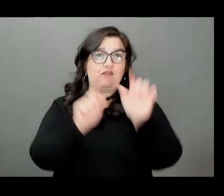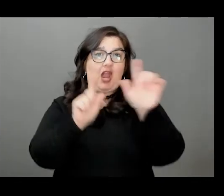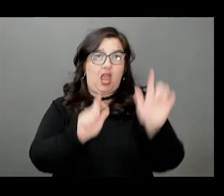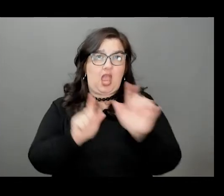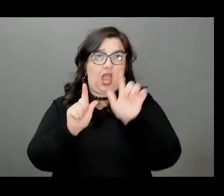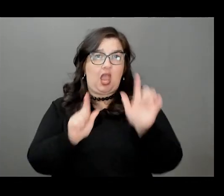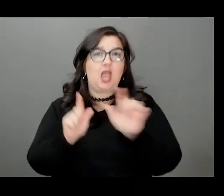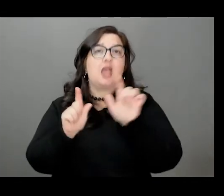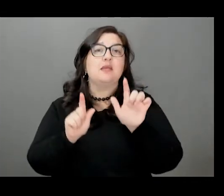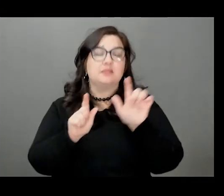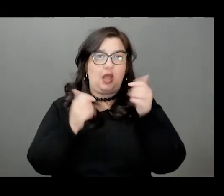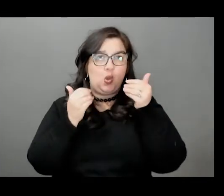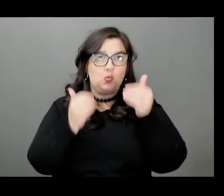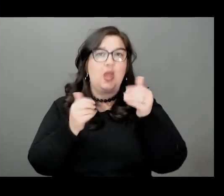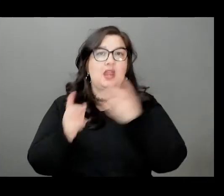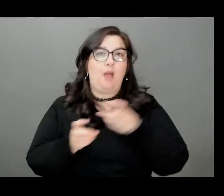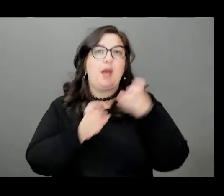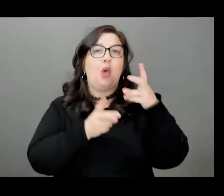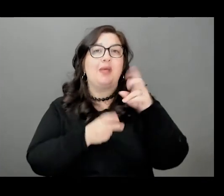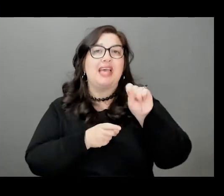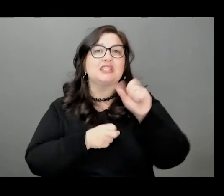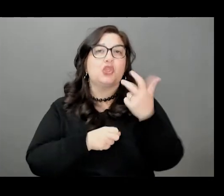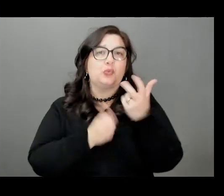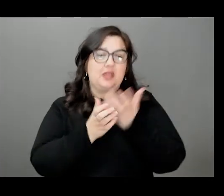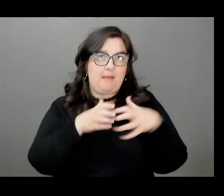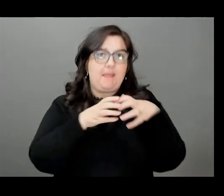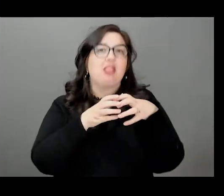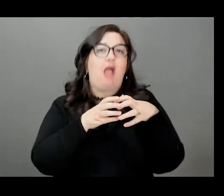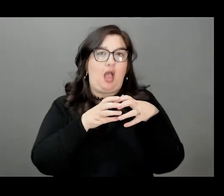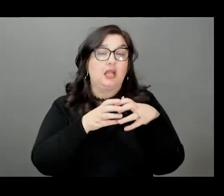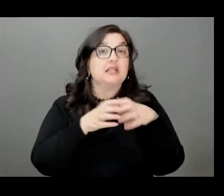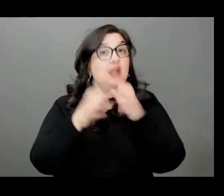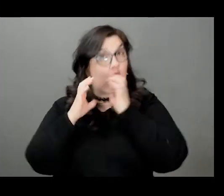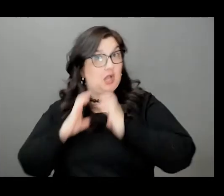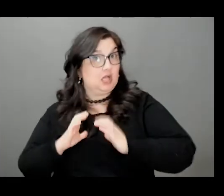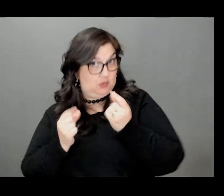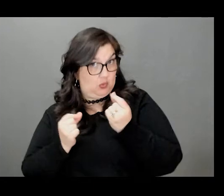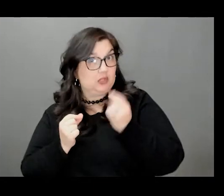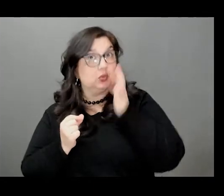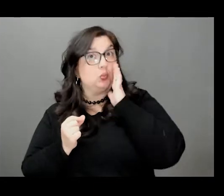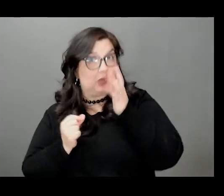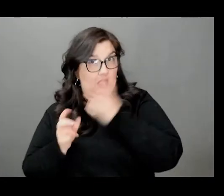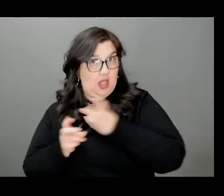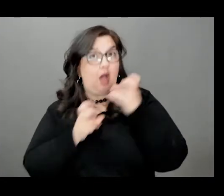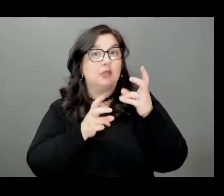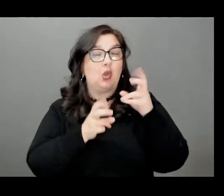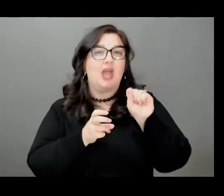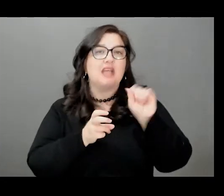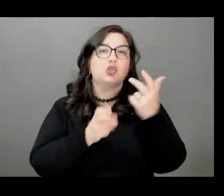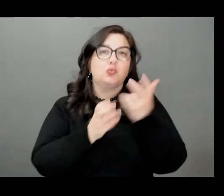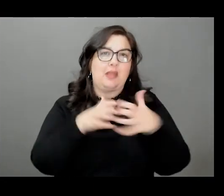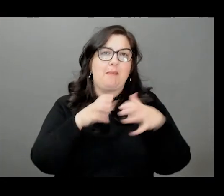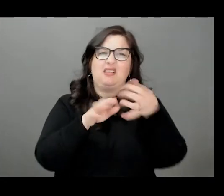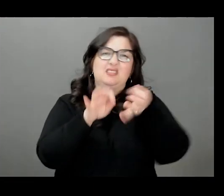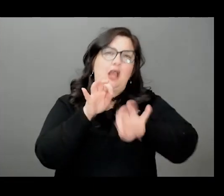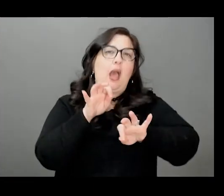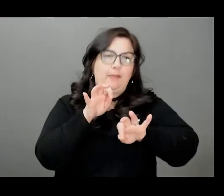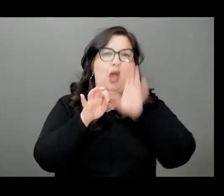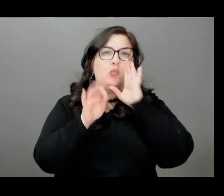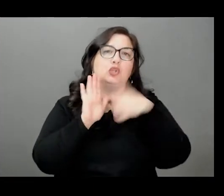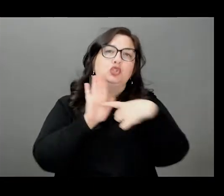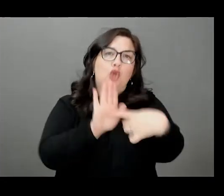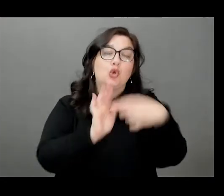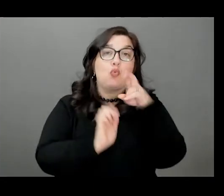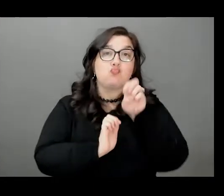converted those images into video frames. So I uploaded the data in an S3 bucket. Again, as a customer, you upload the data in an S3